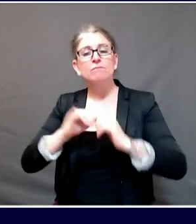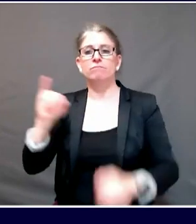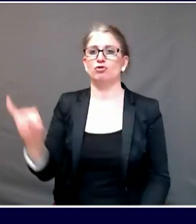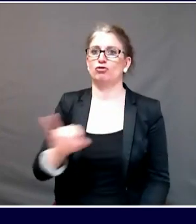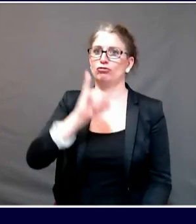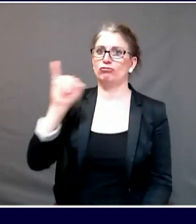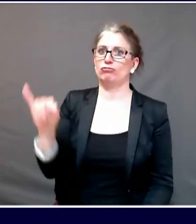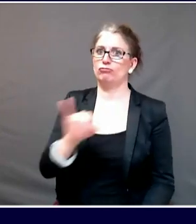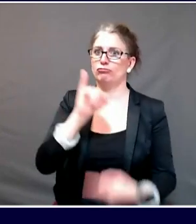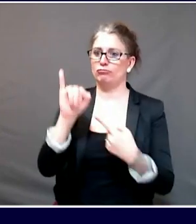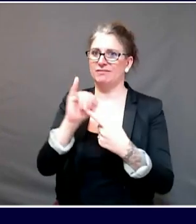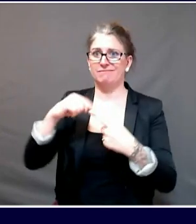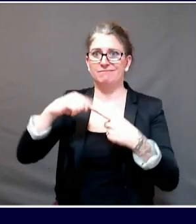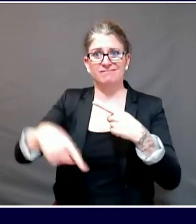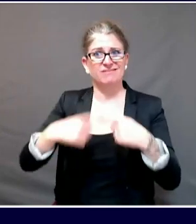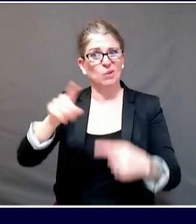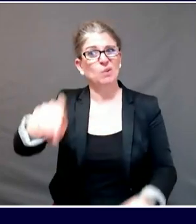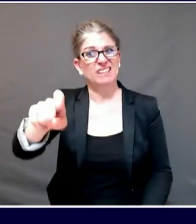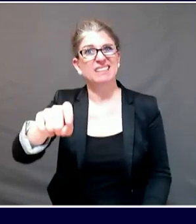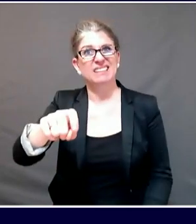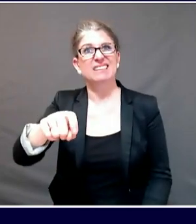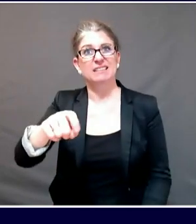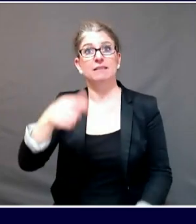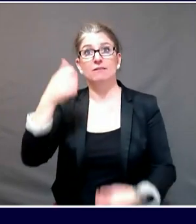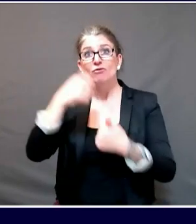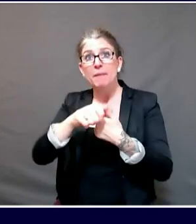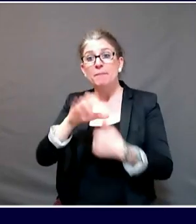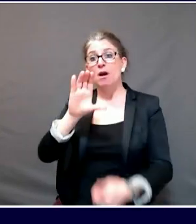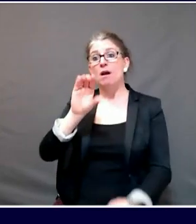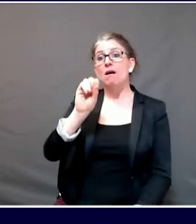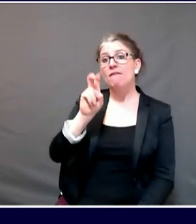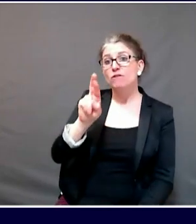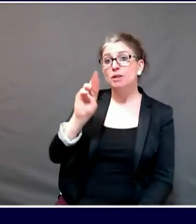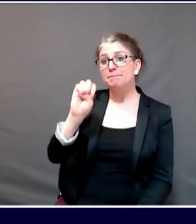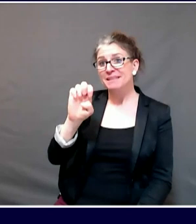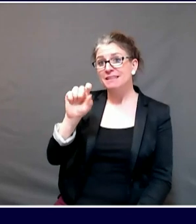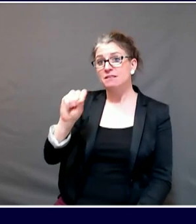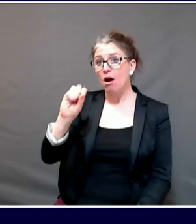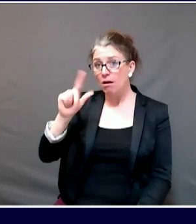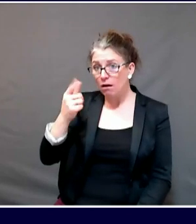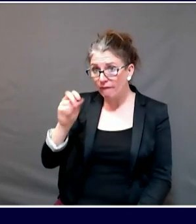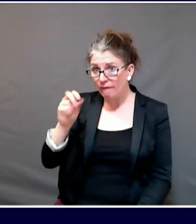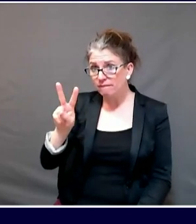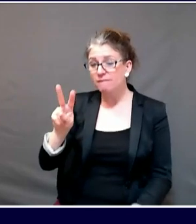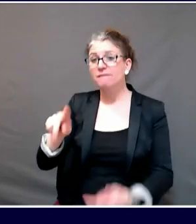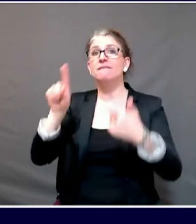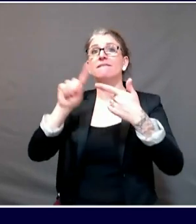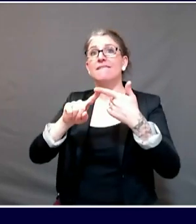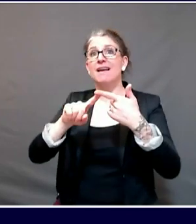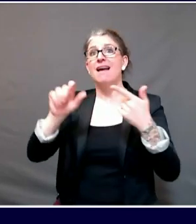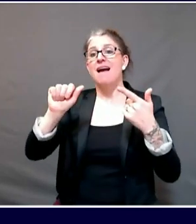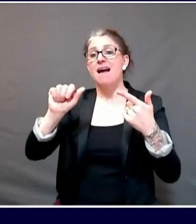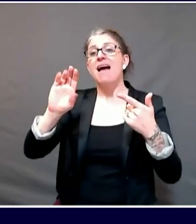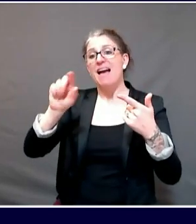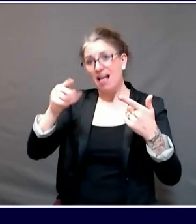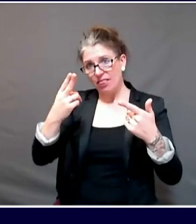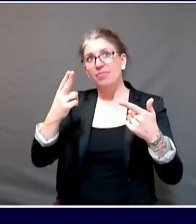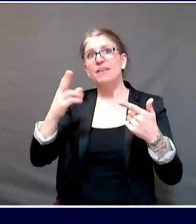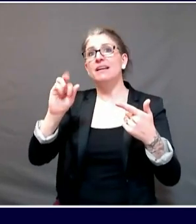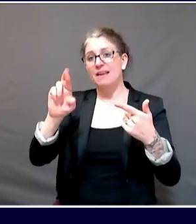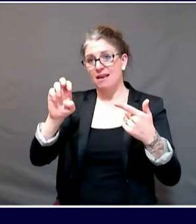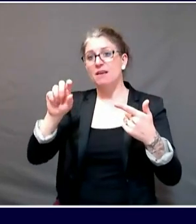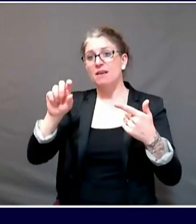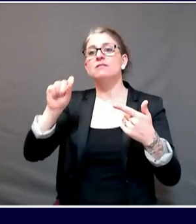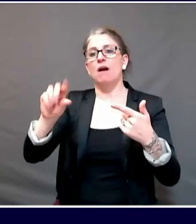what options are available to you. Those are concrete, proactive things that everyone can start doing